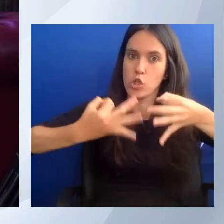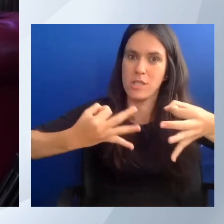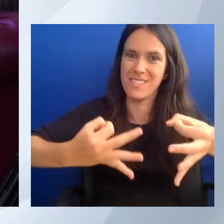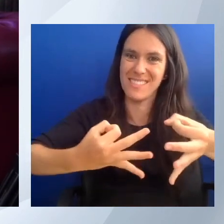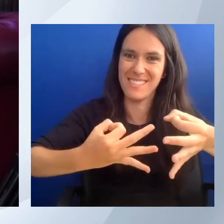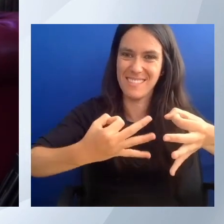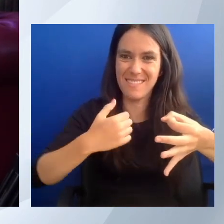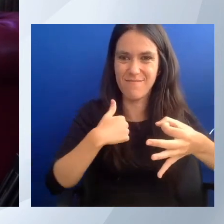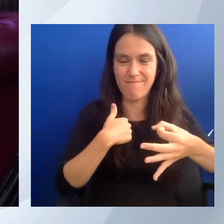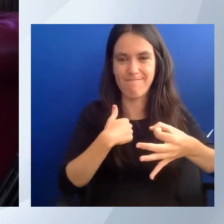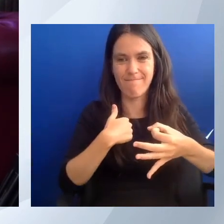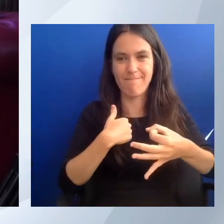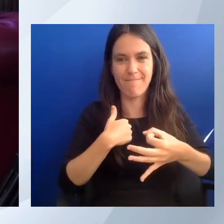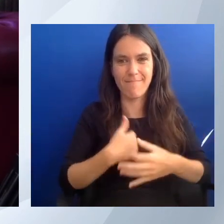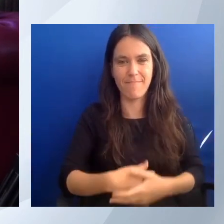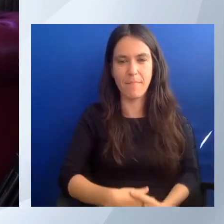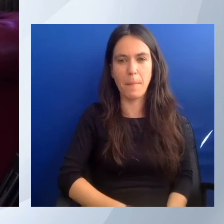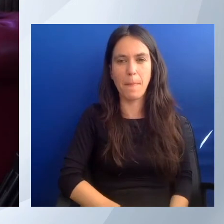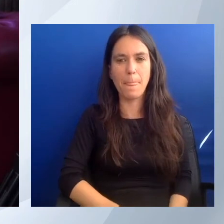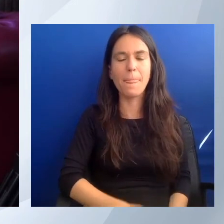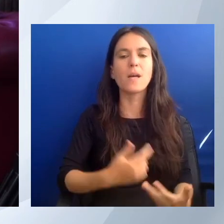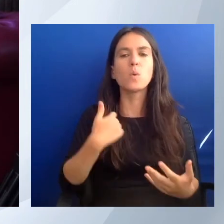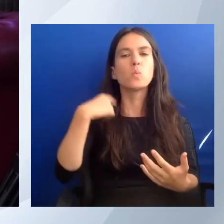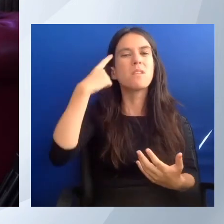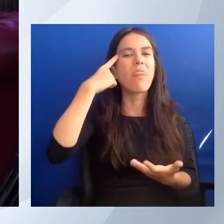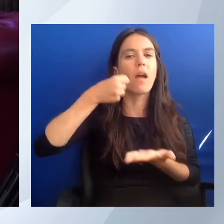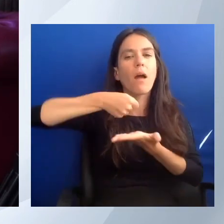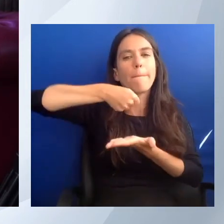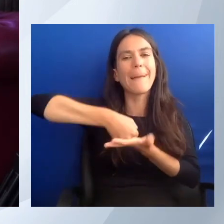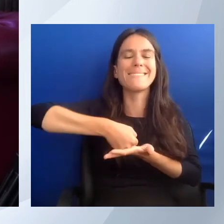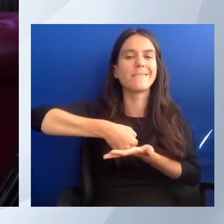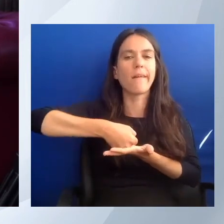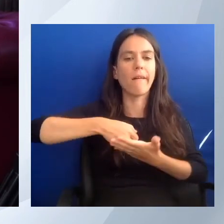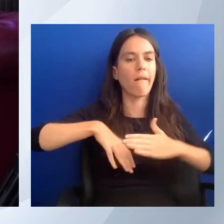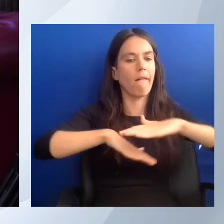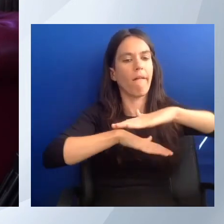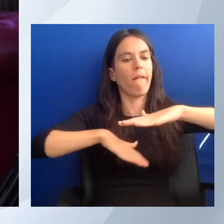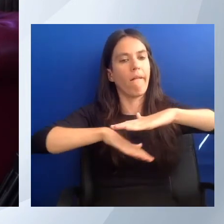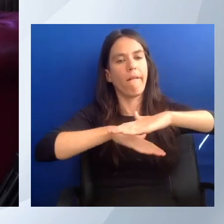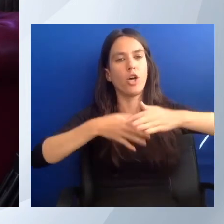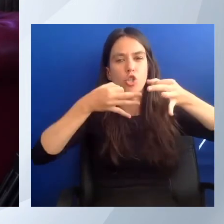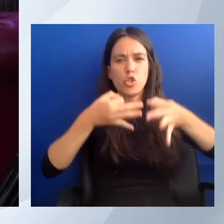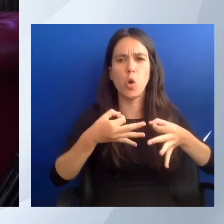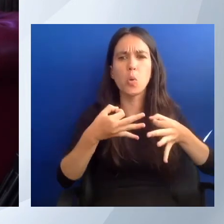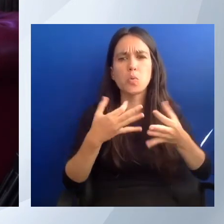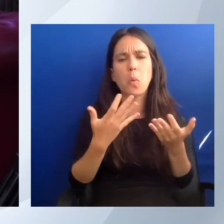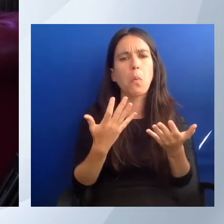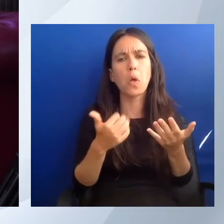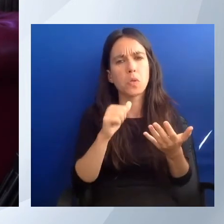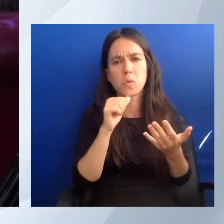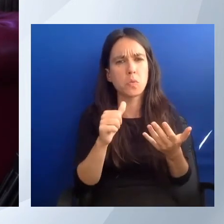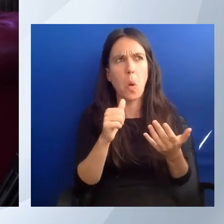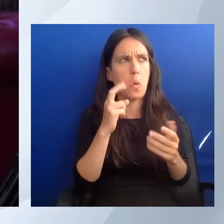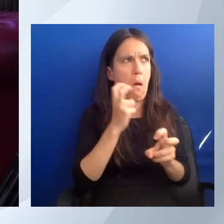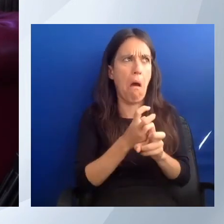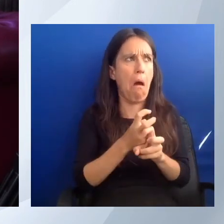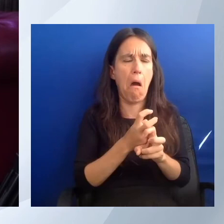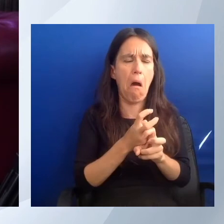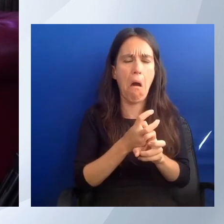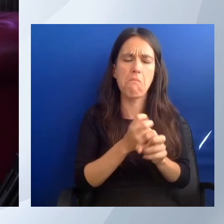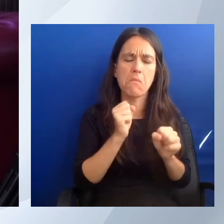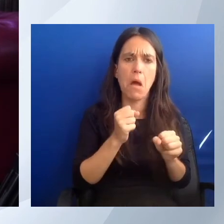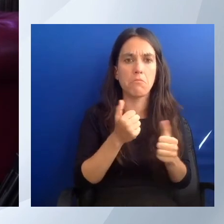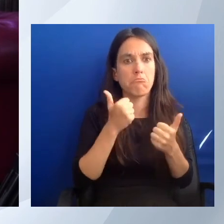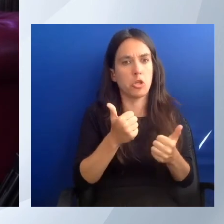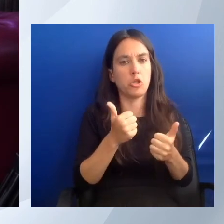to basic choices, it's actually not that hard to make the good choices for your model. Yeah. Okay,